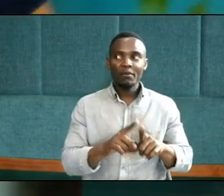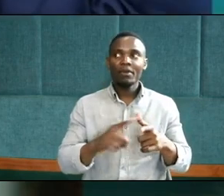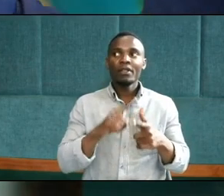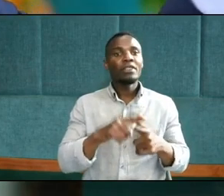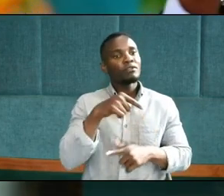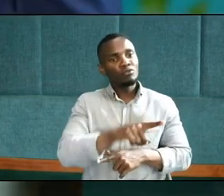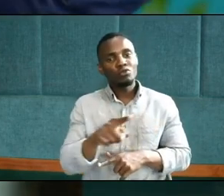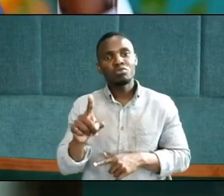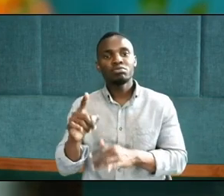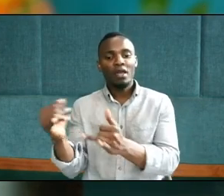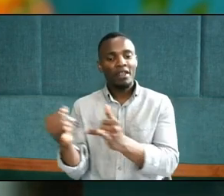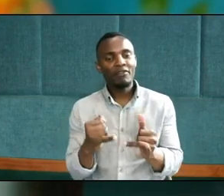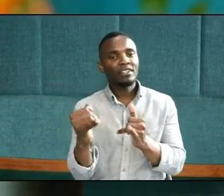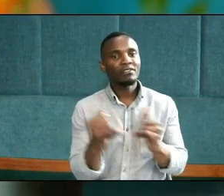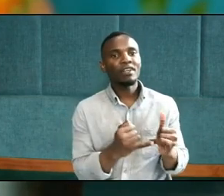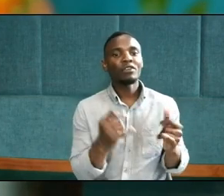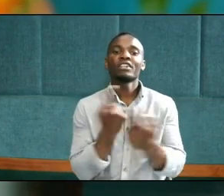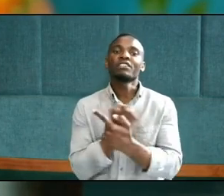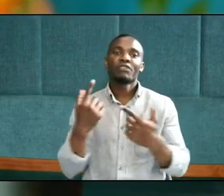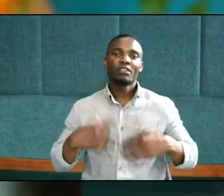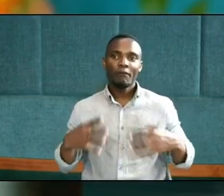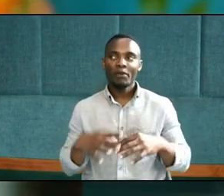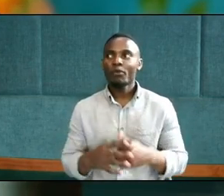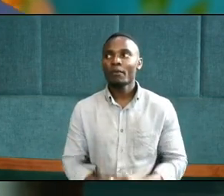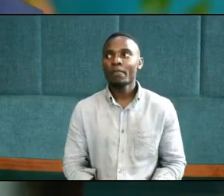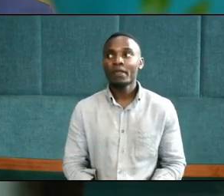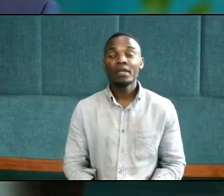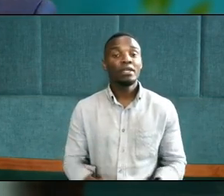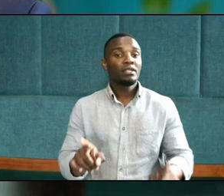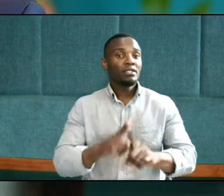to Christ. You'd be excited to see people coming to Christ.